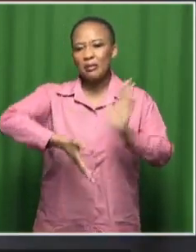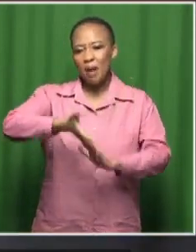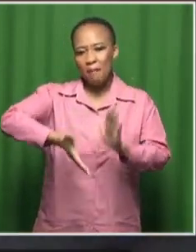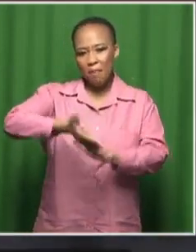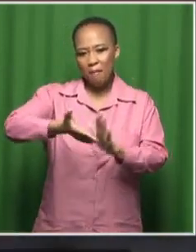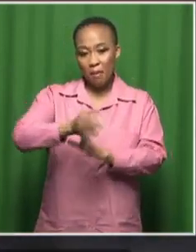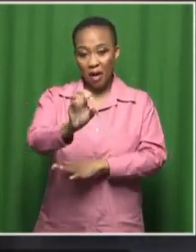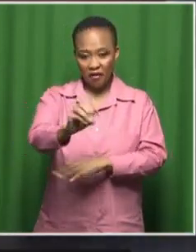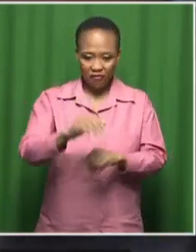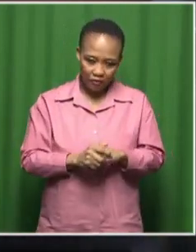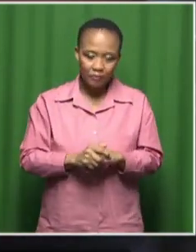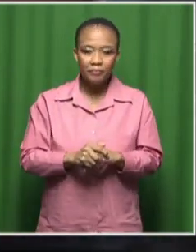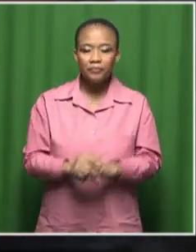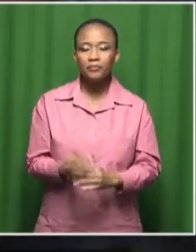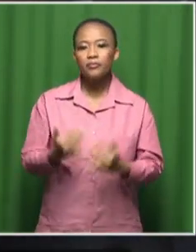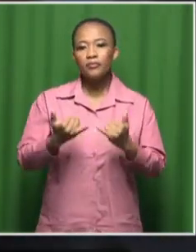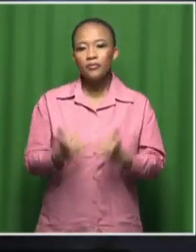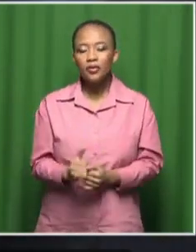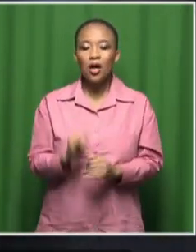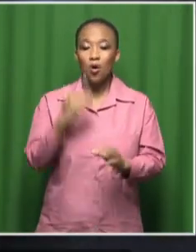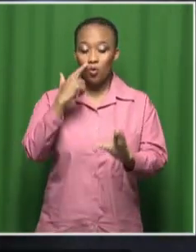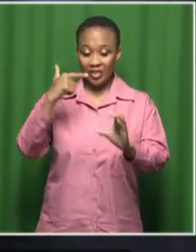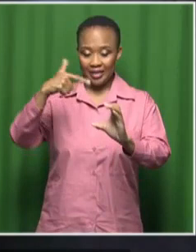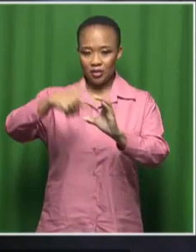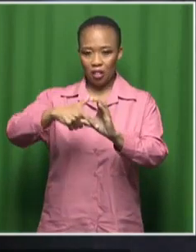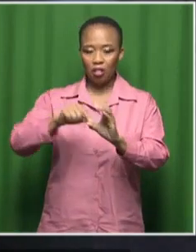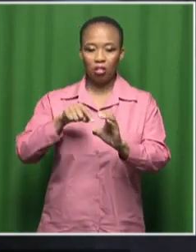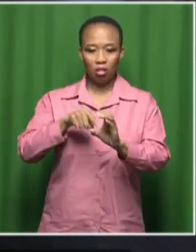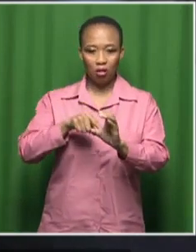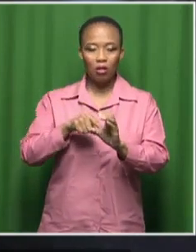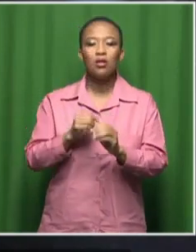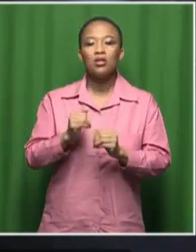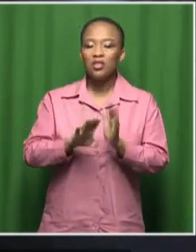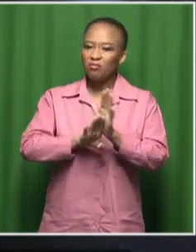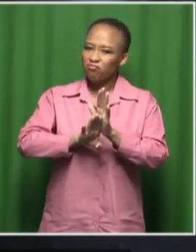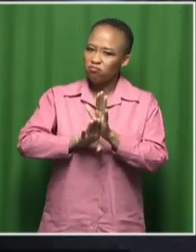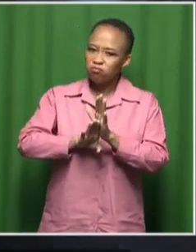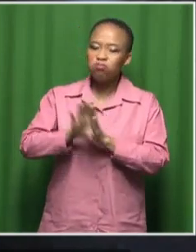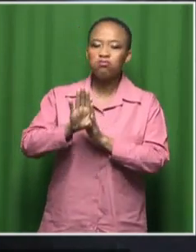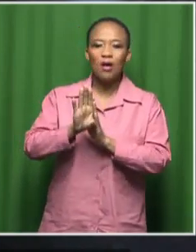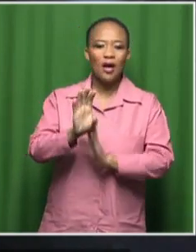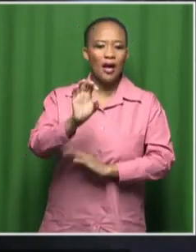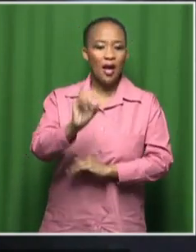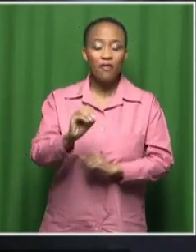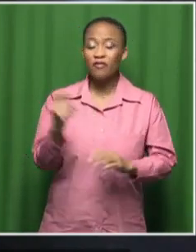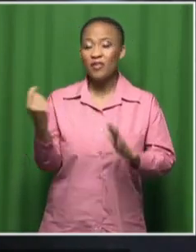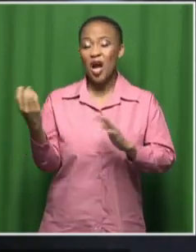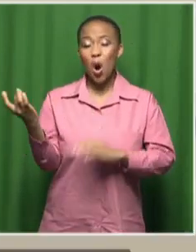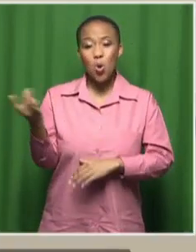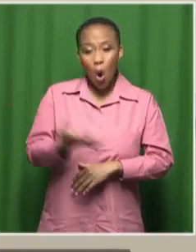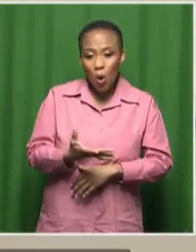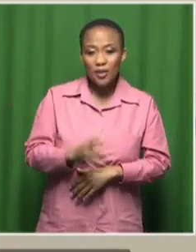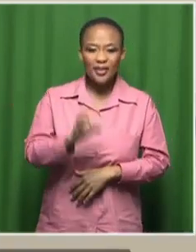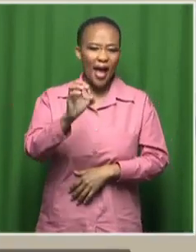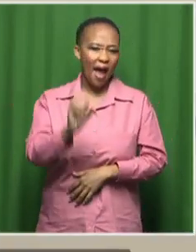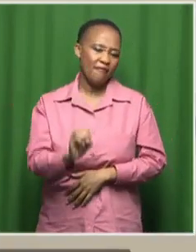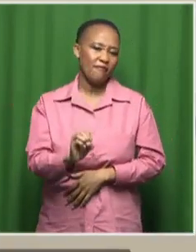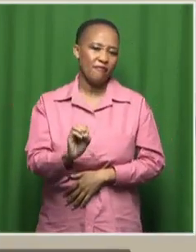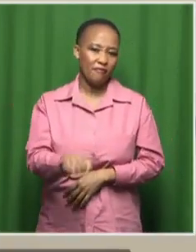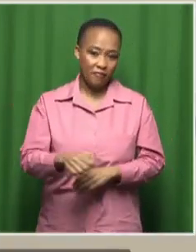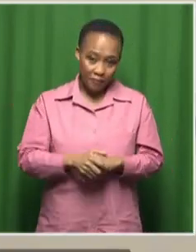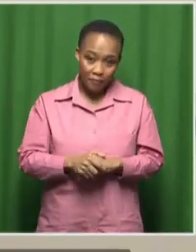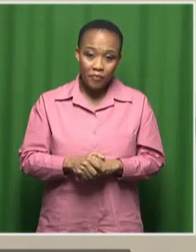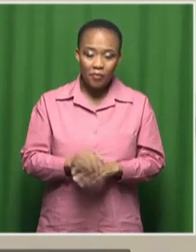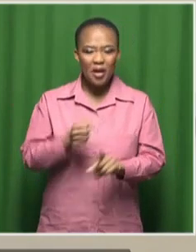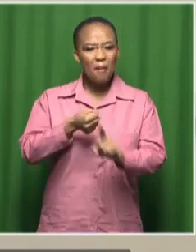process involved to benefit from the diesel tax relief is so complex and costly that it's just not worth pursuing it. I think that some improvements